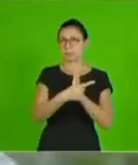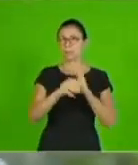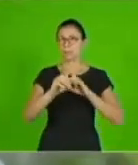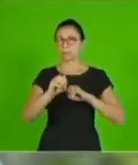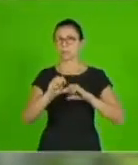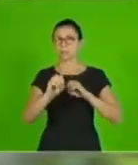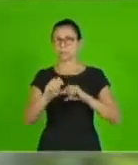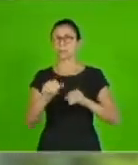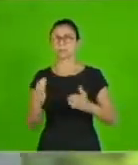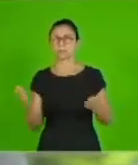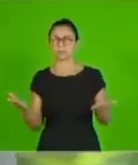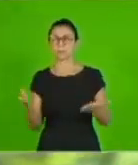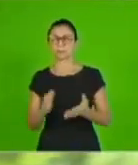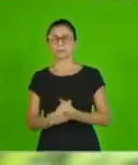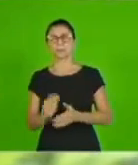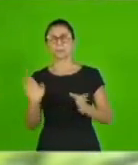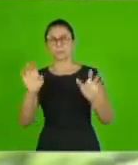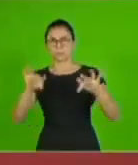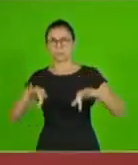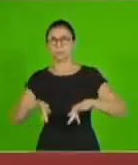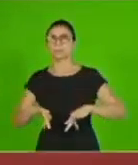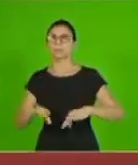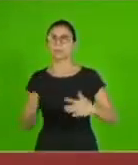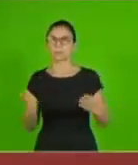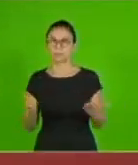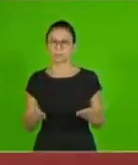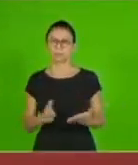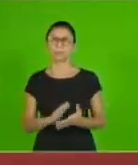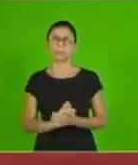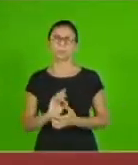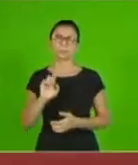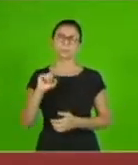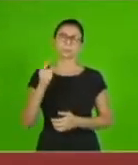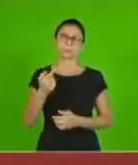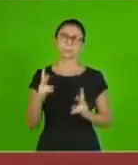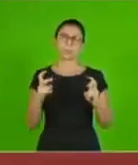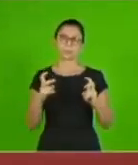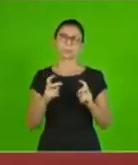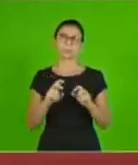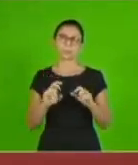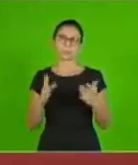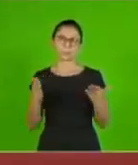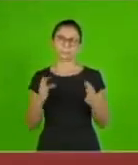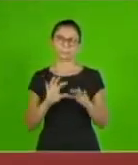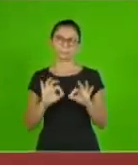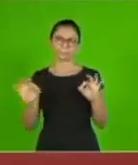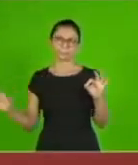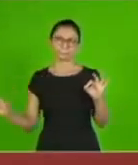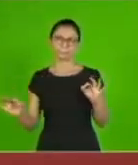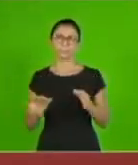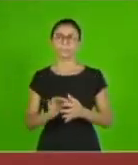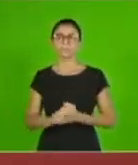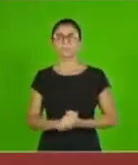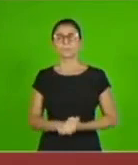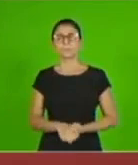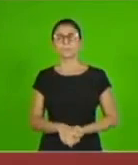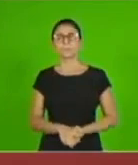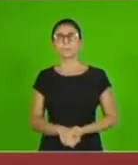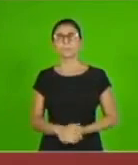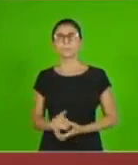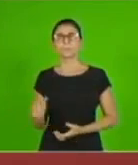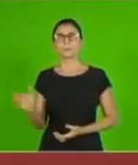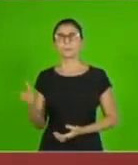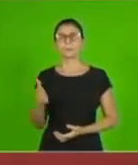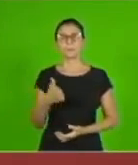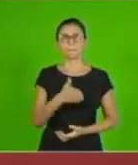on. We have a lot to speak about in this topic, but this is what